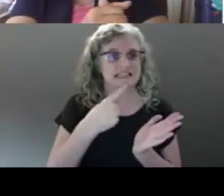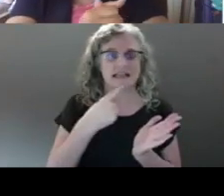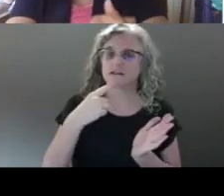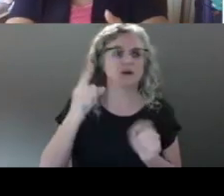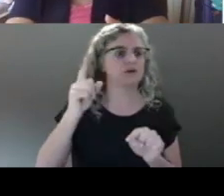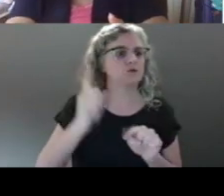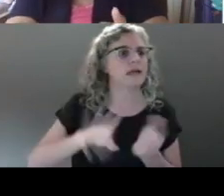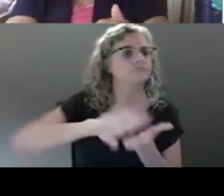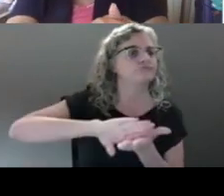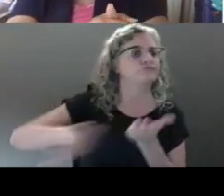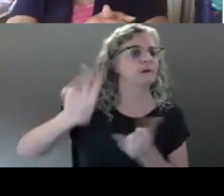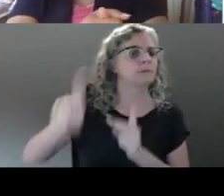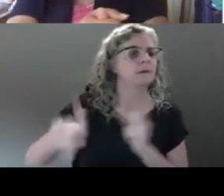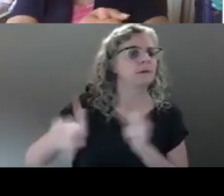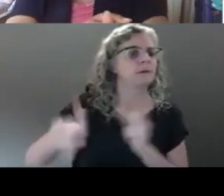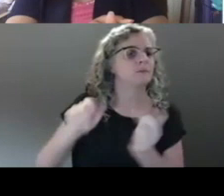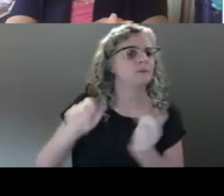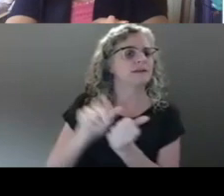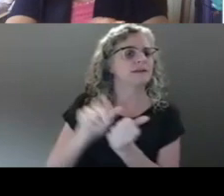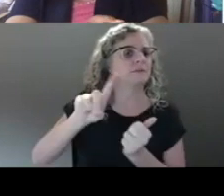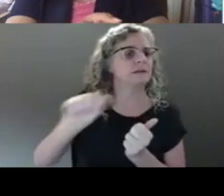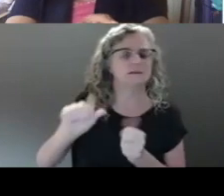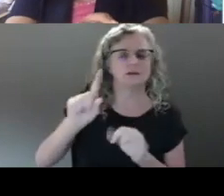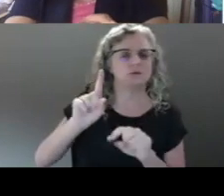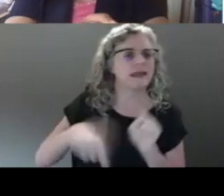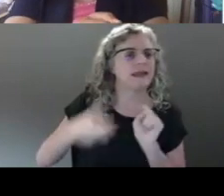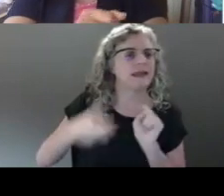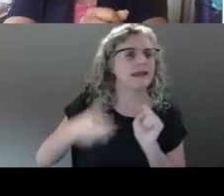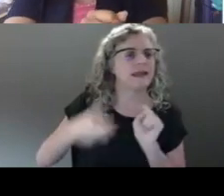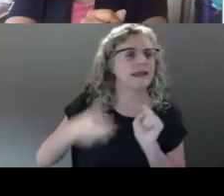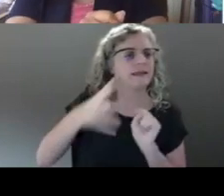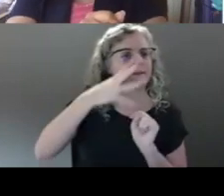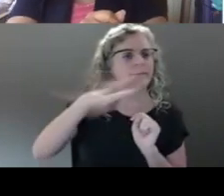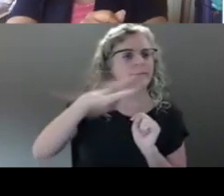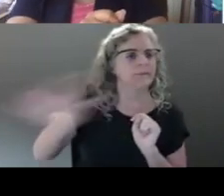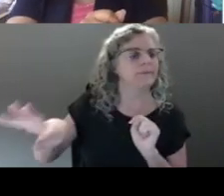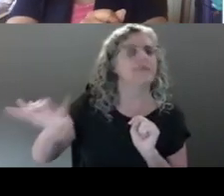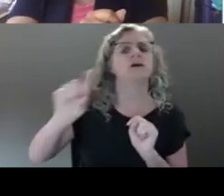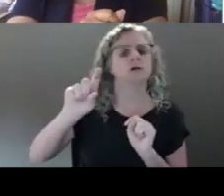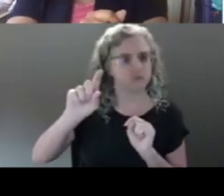19.3% of people with disabilities are employed compared to